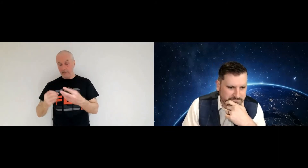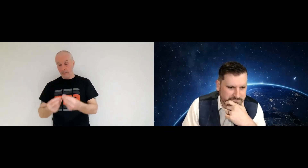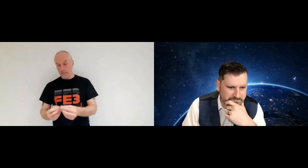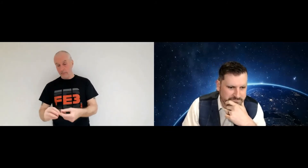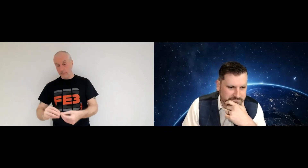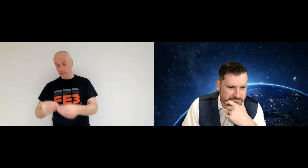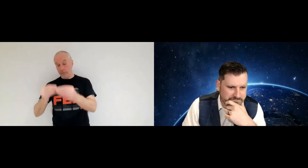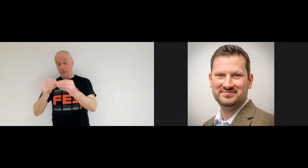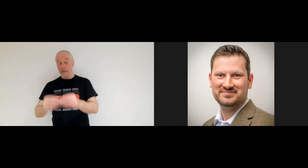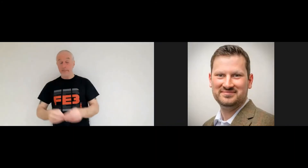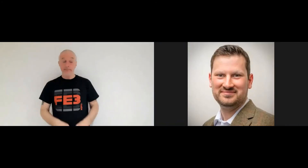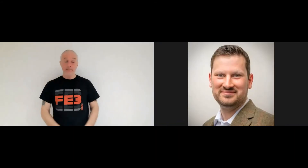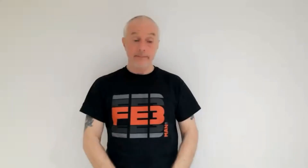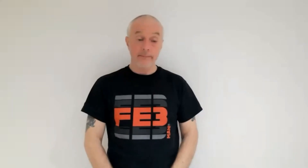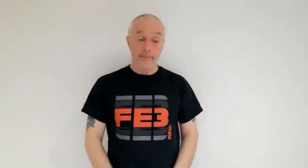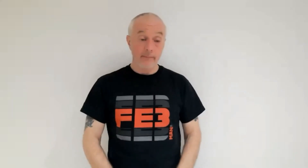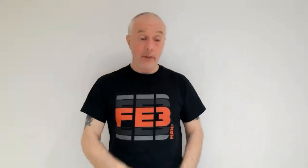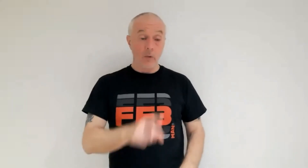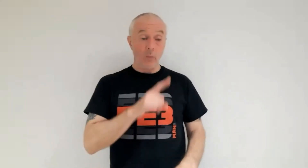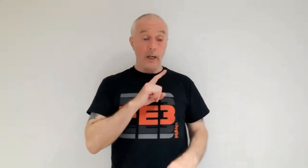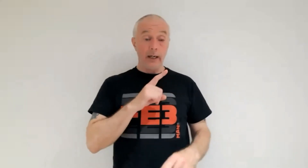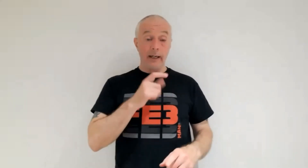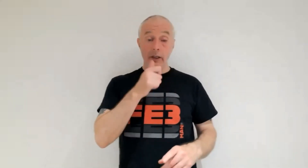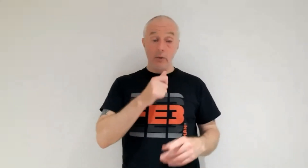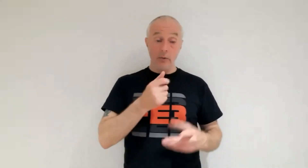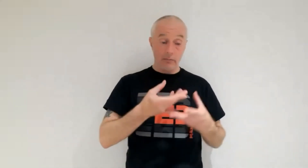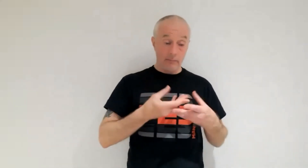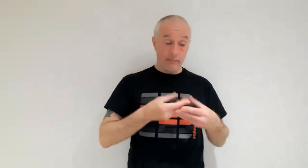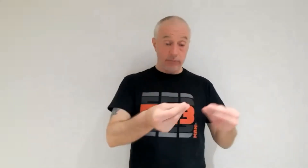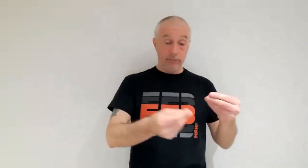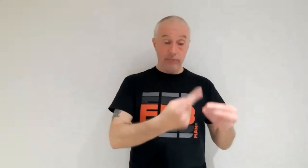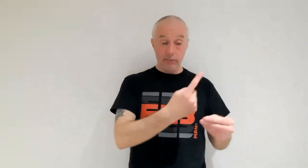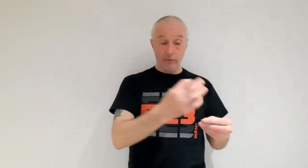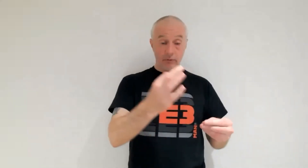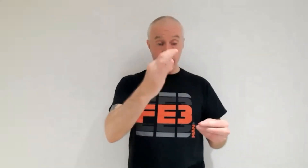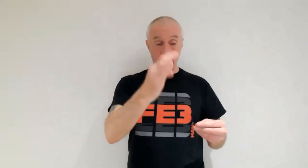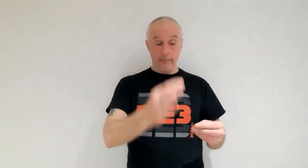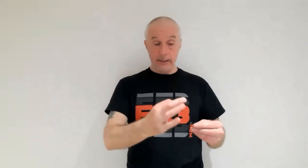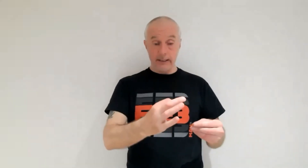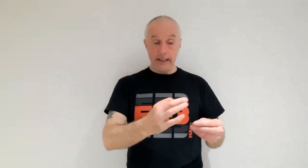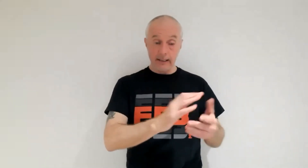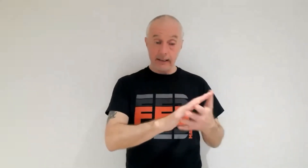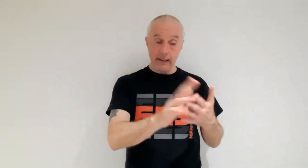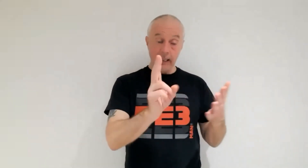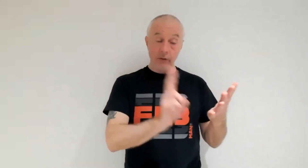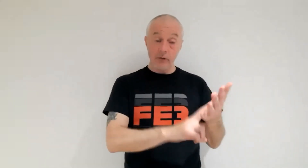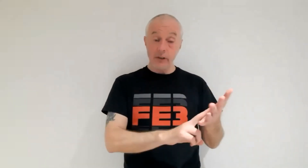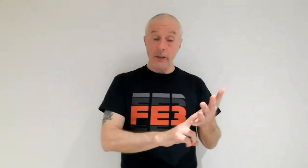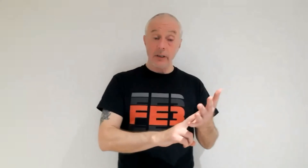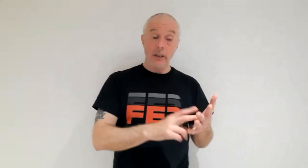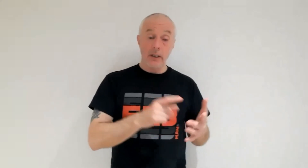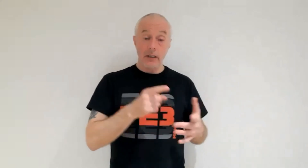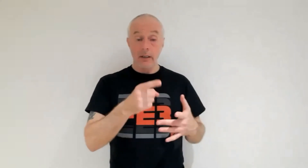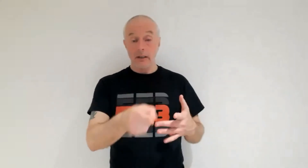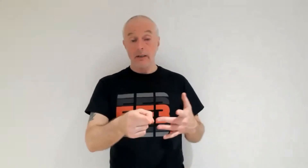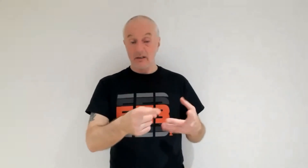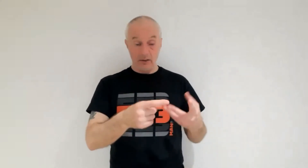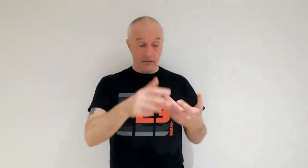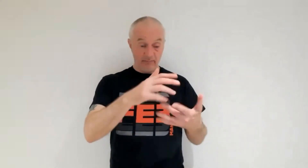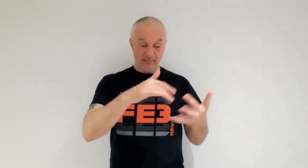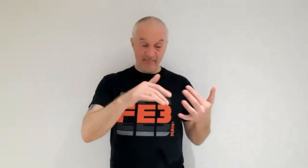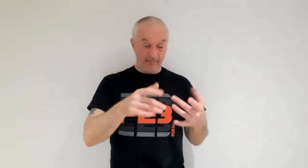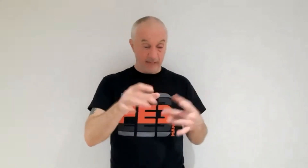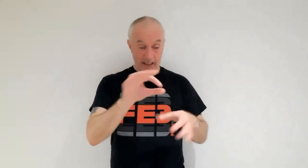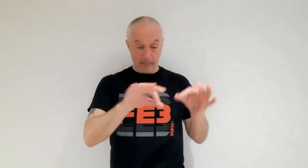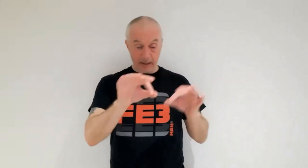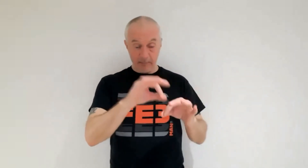So the reason why we use pure hydrogen is because what matters is the partial pressure of the hydrogen. So it's just experimentally simpler